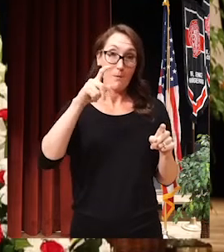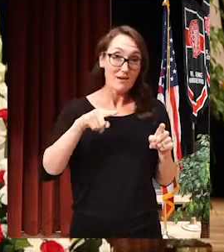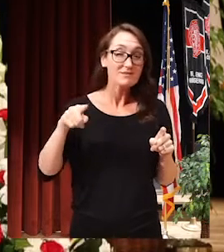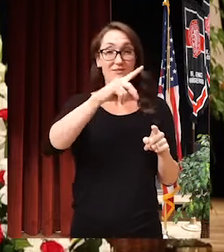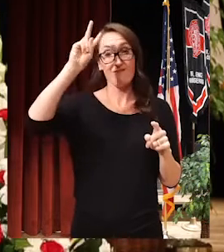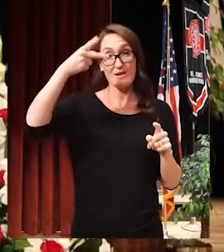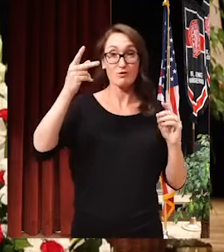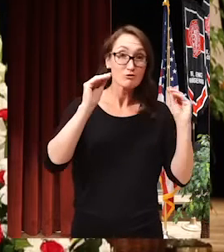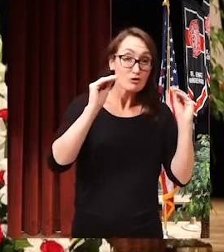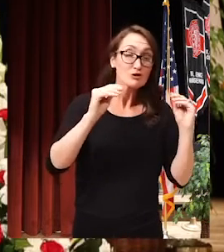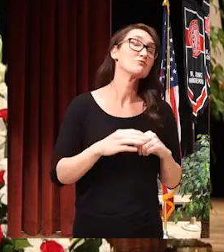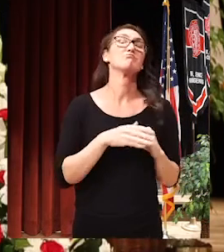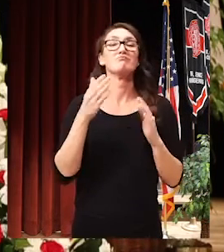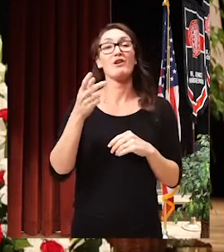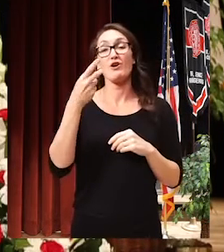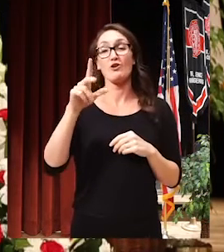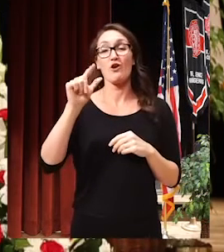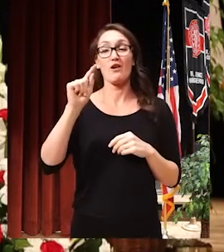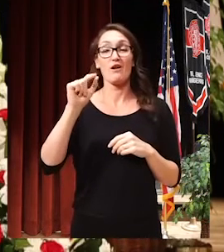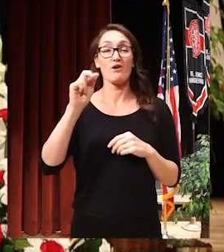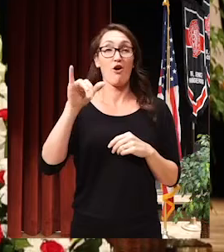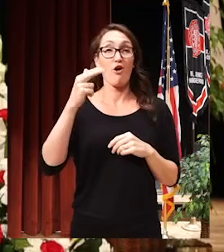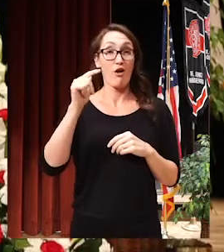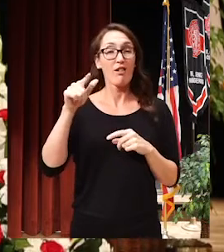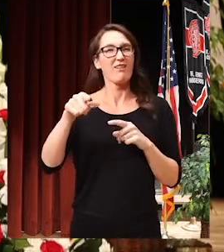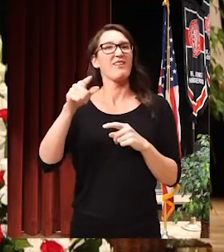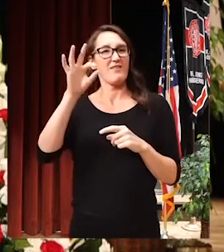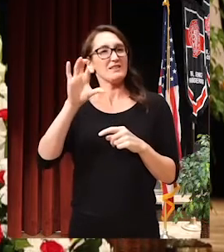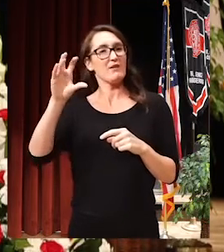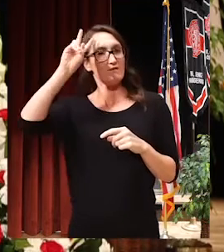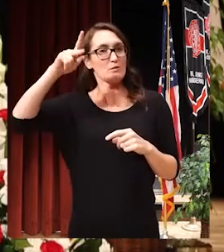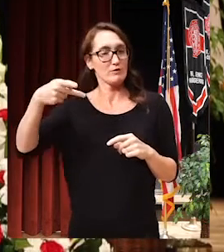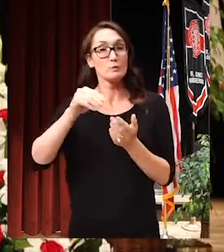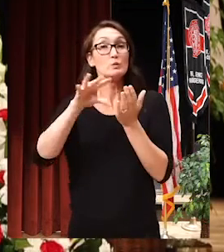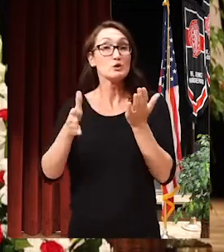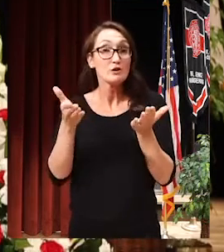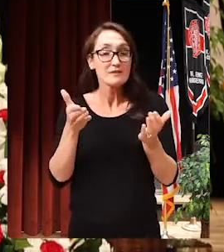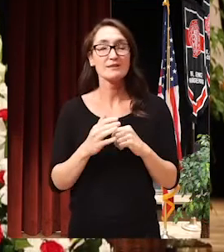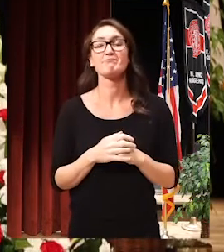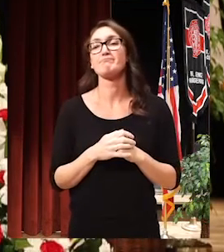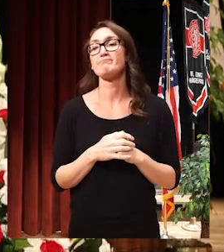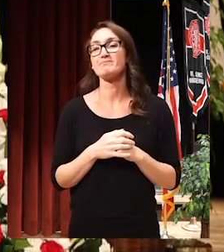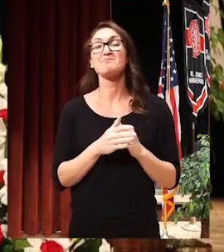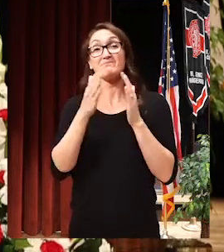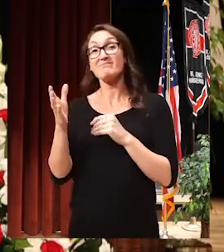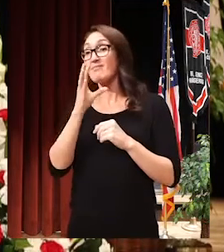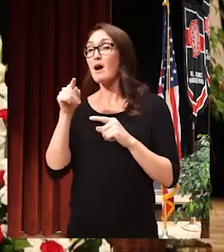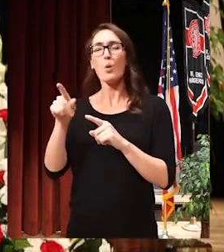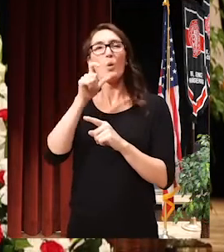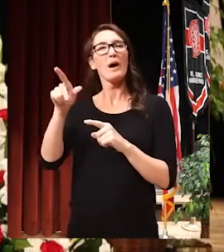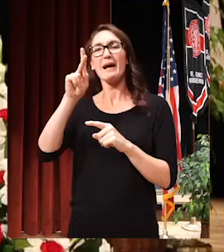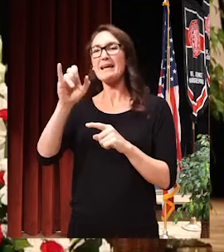President of Instruction; Dr. Lataria Hall, the Fresno City College Vice President of Student Services; and our